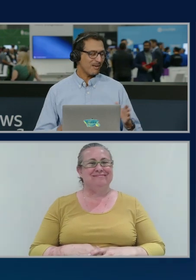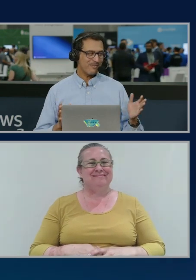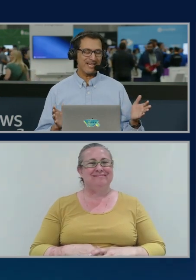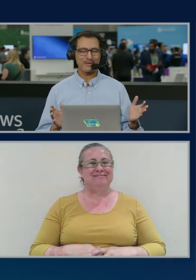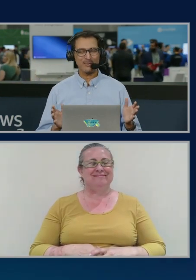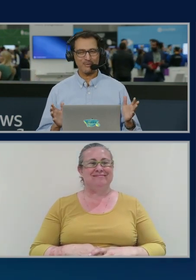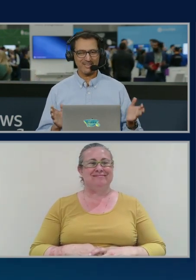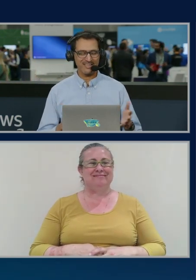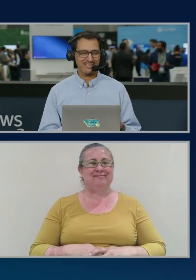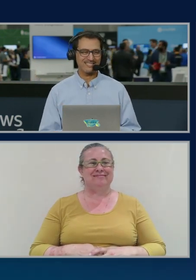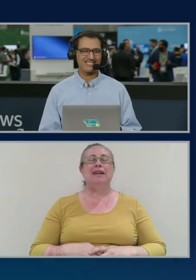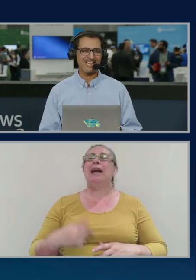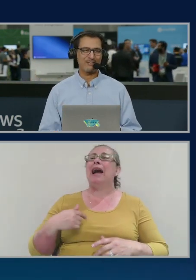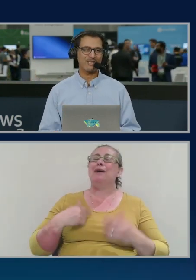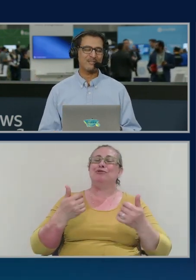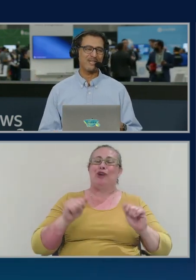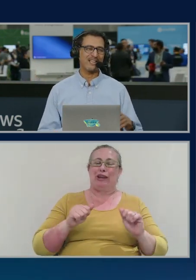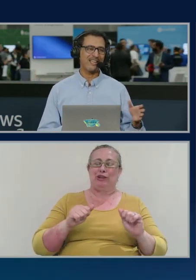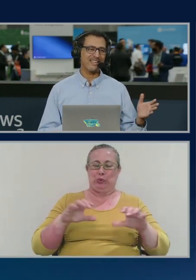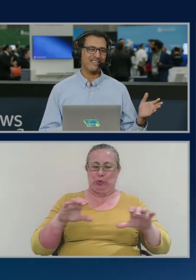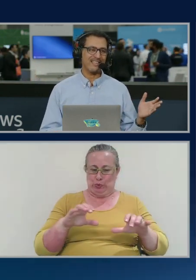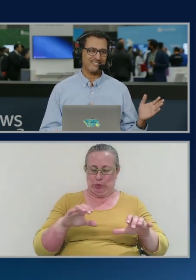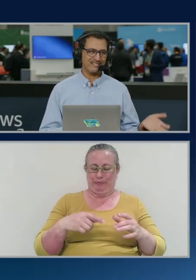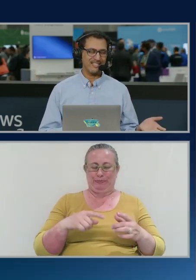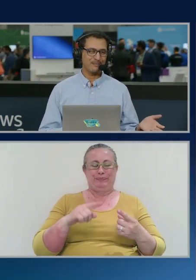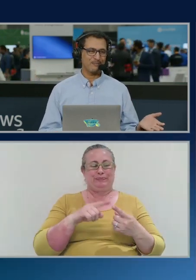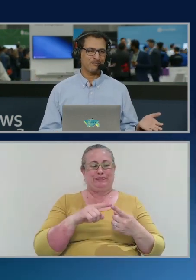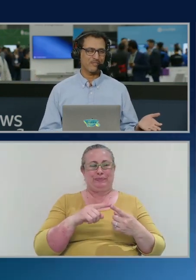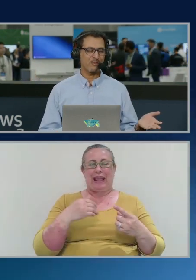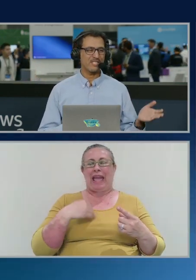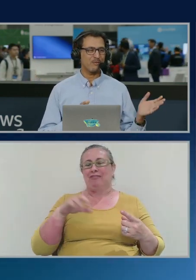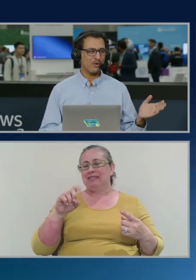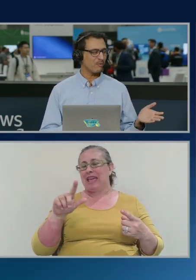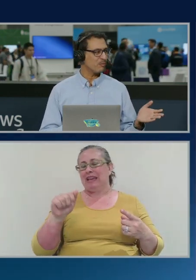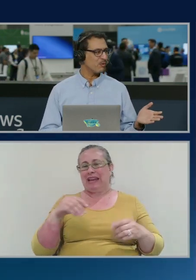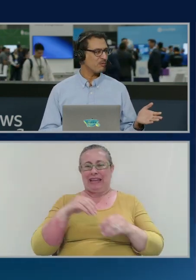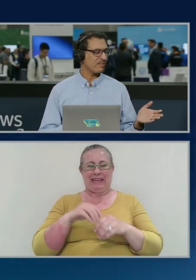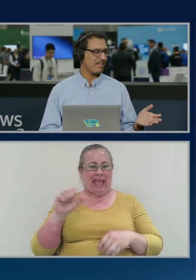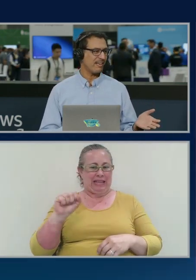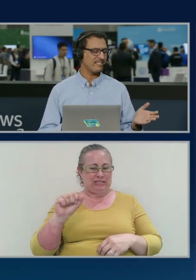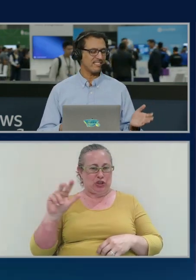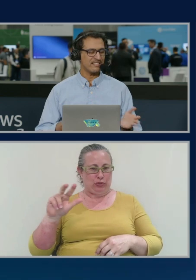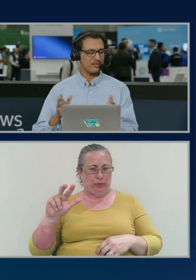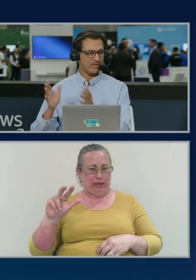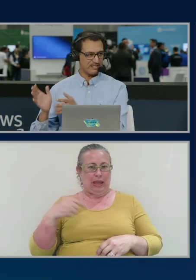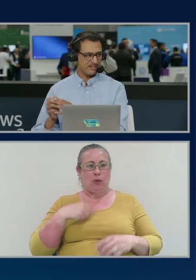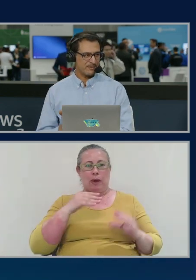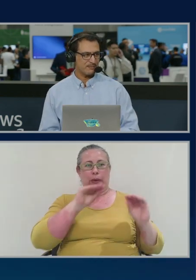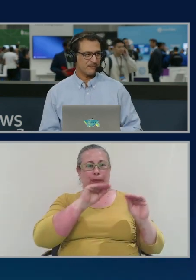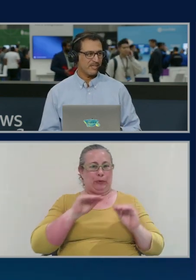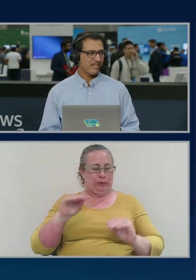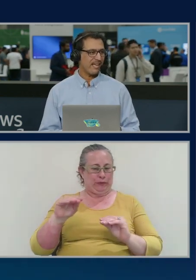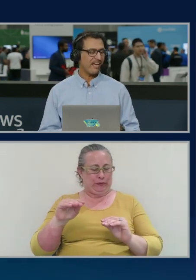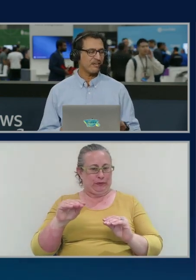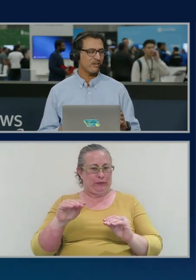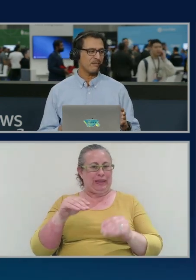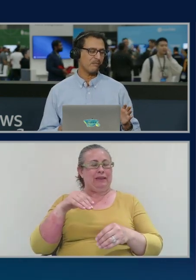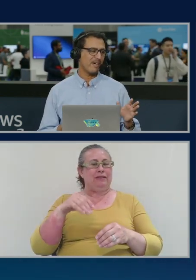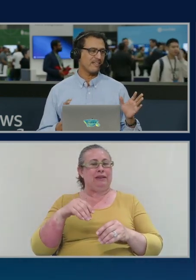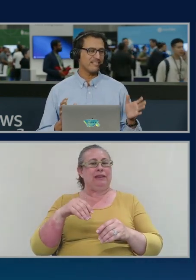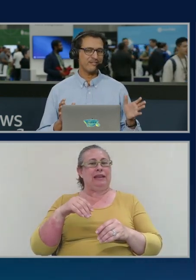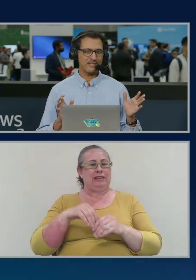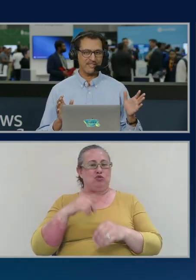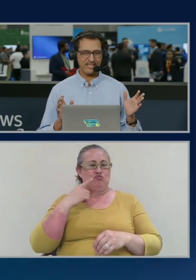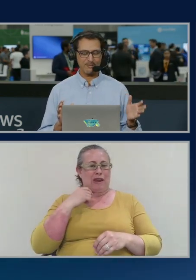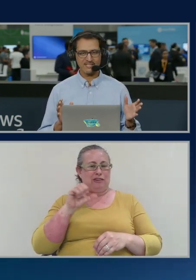So what I'm trying to do over here is I've got some data lying in S3, which Okay. I want to move and ingest into Redshift. And